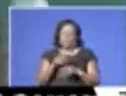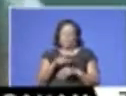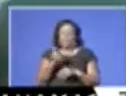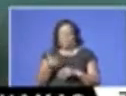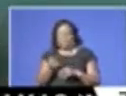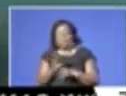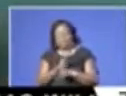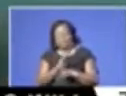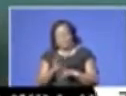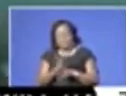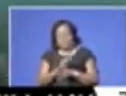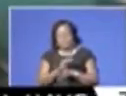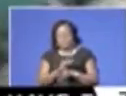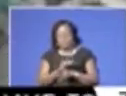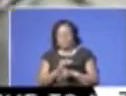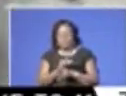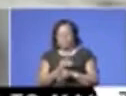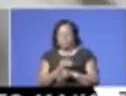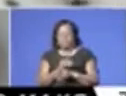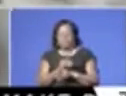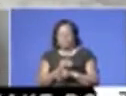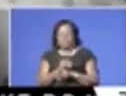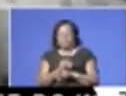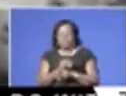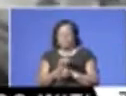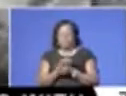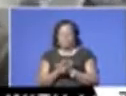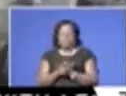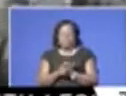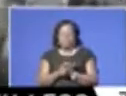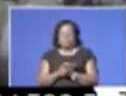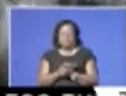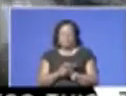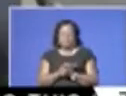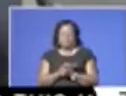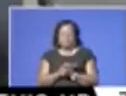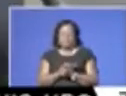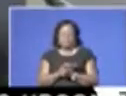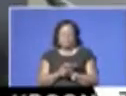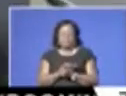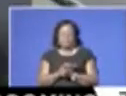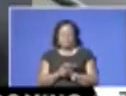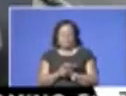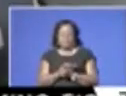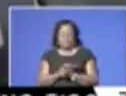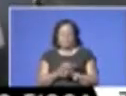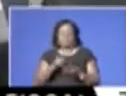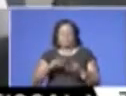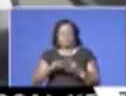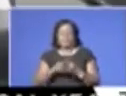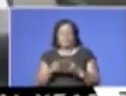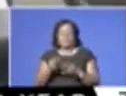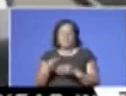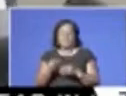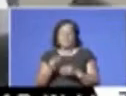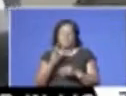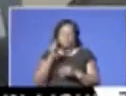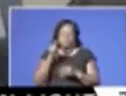also likely be impacted by the COVID-19 pandemic. Still in their permitting stage, as you would